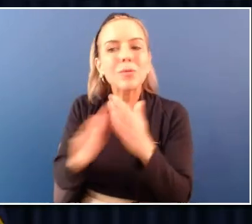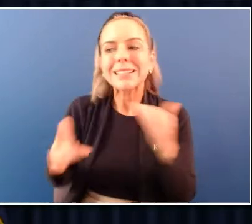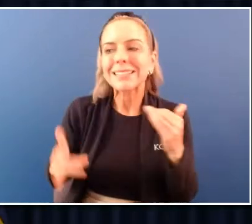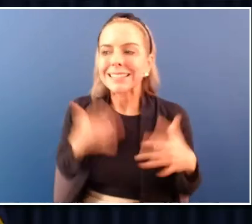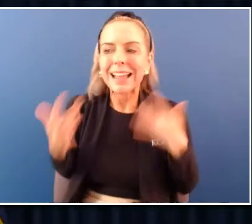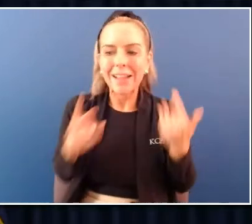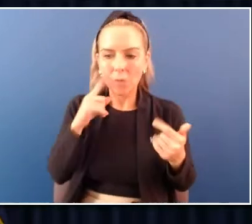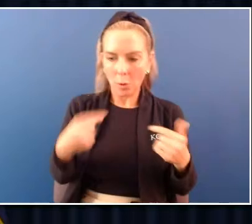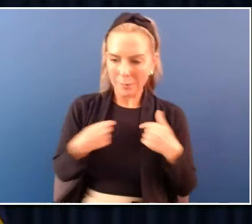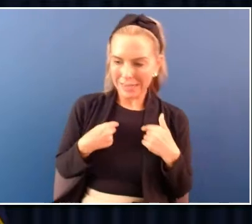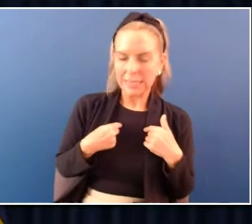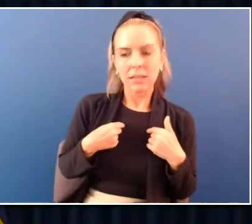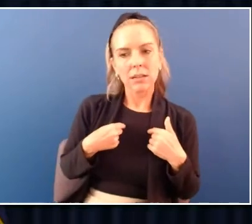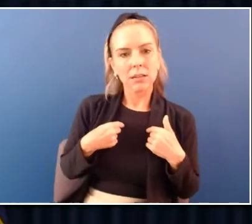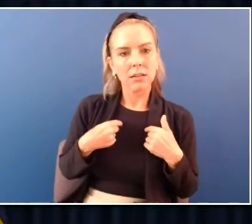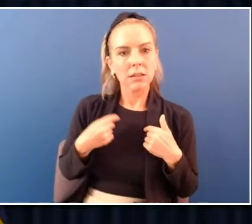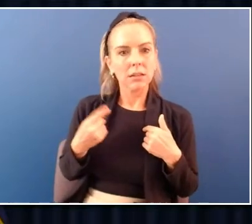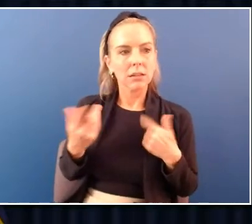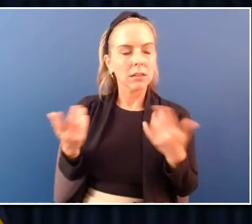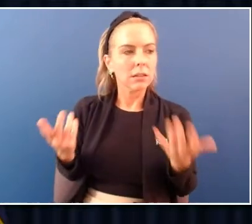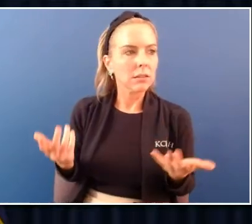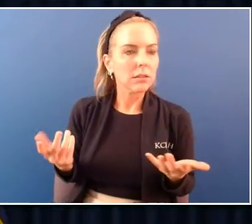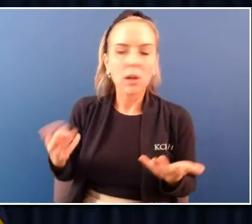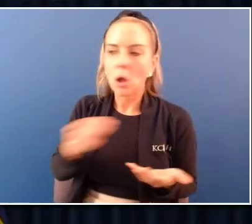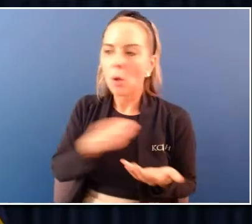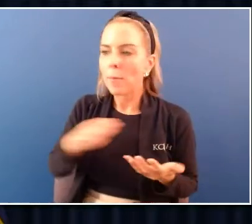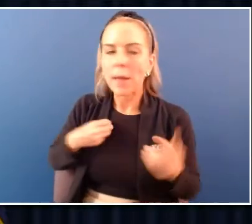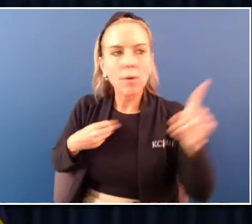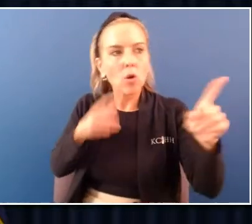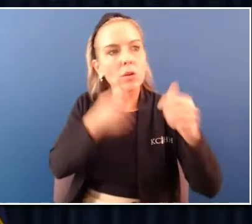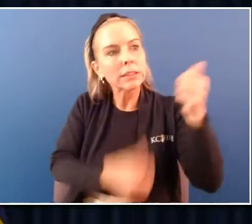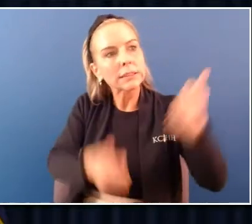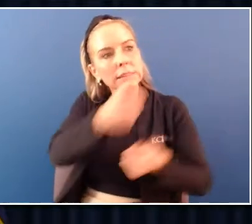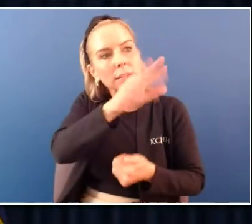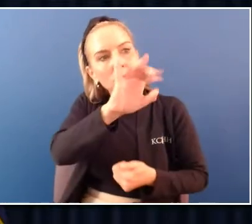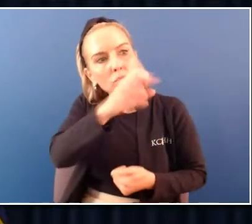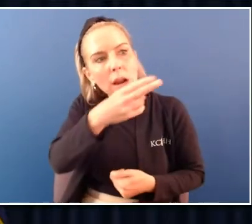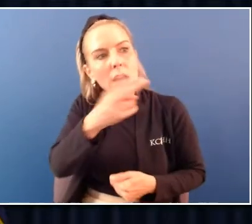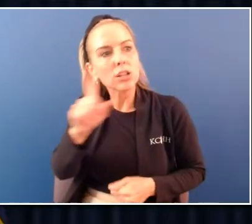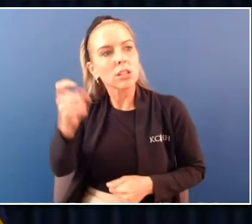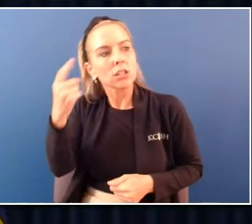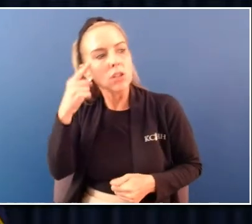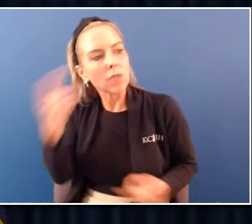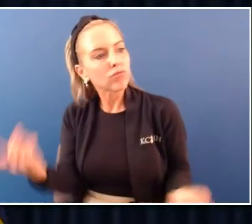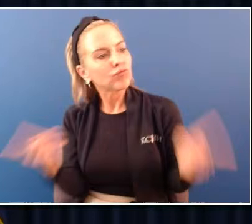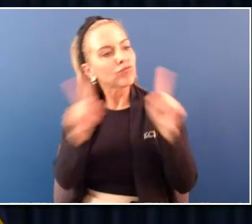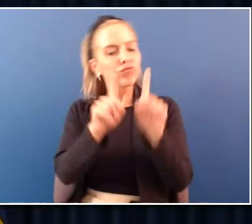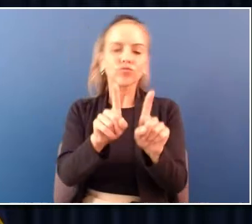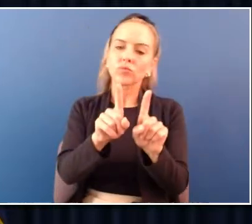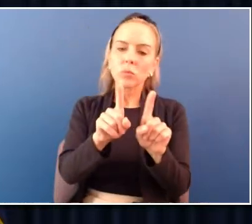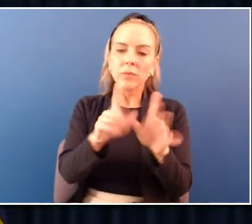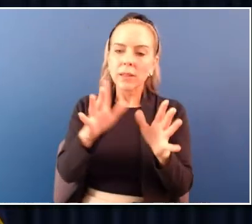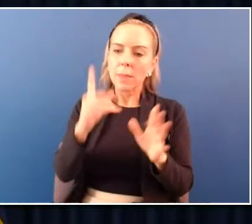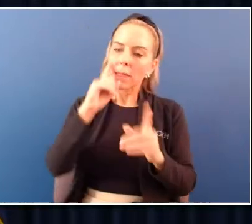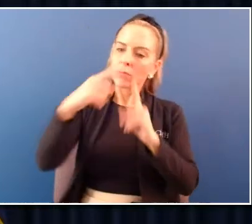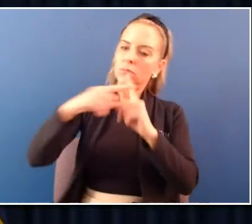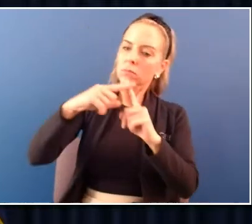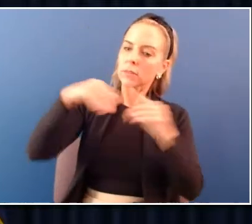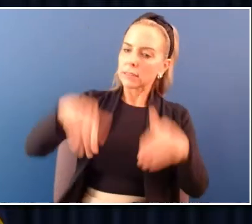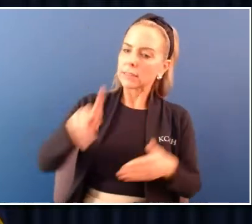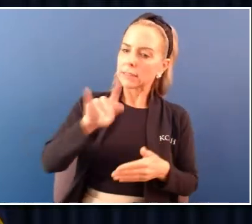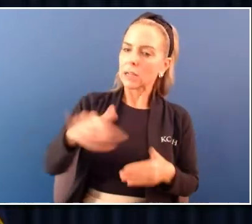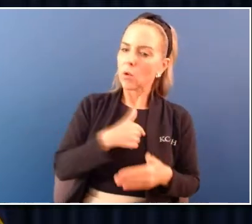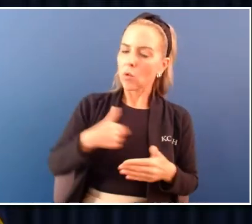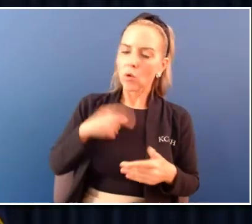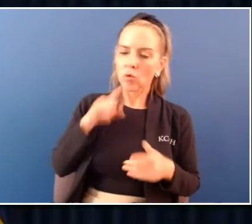me, sure, a member of the executive branch and the governor to stand up there and say, things are optimistic in Kentucky. We're really moving forward.